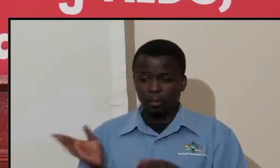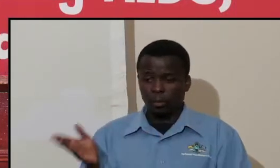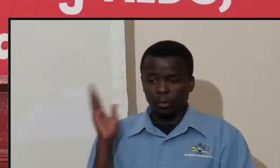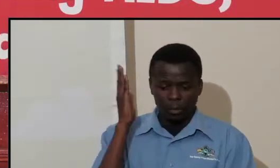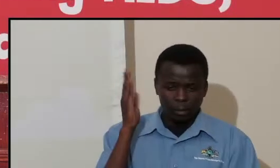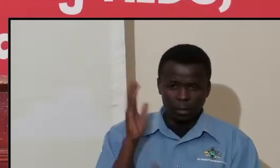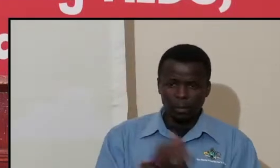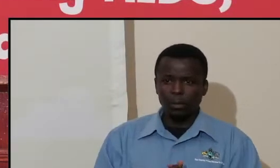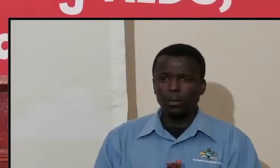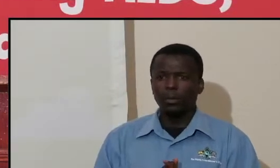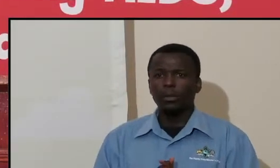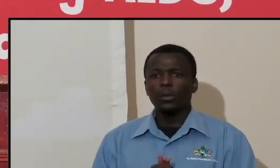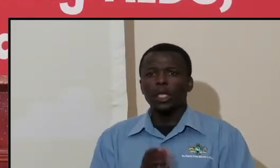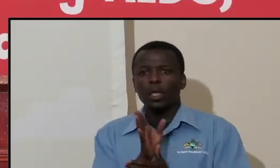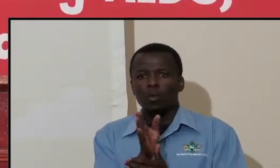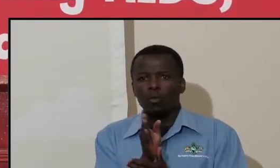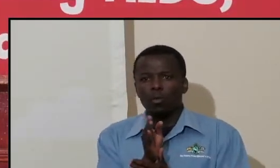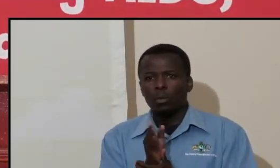statement.